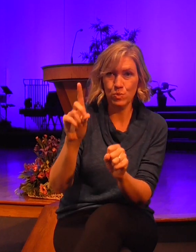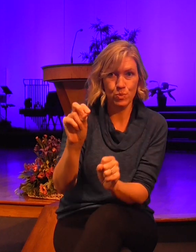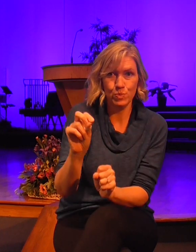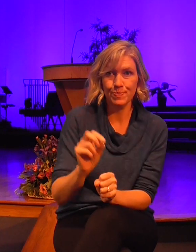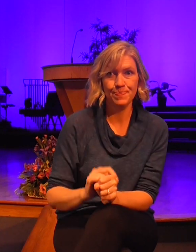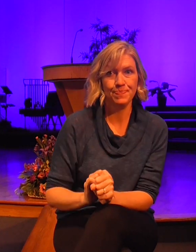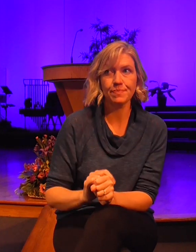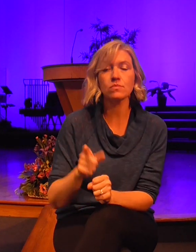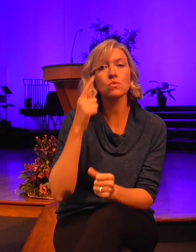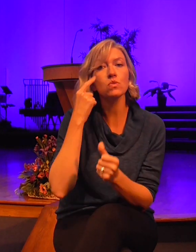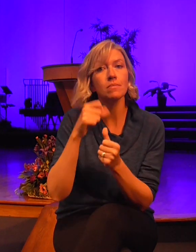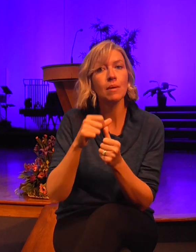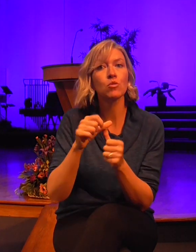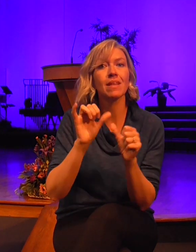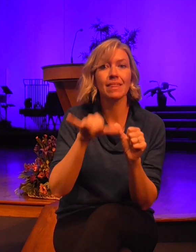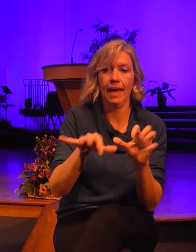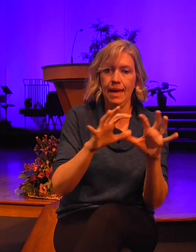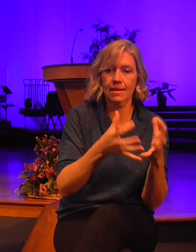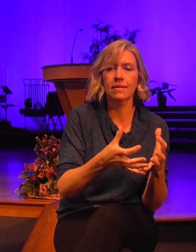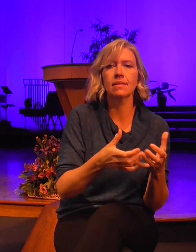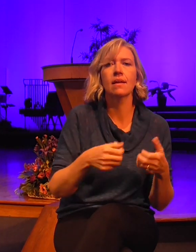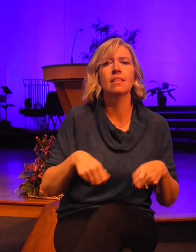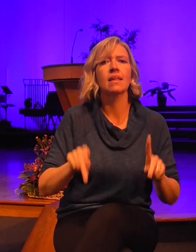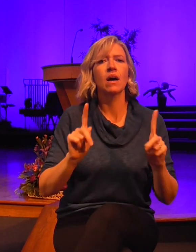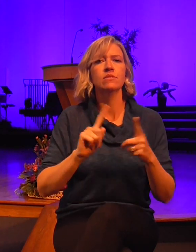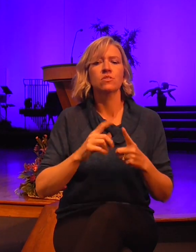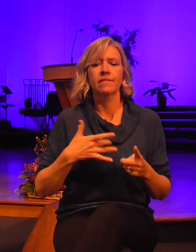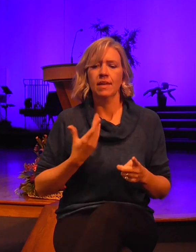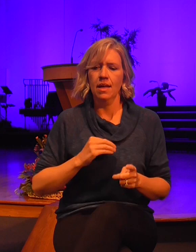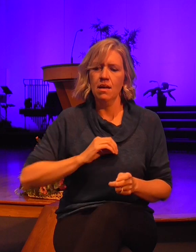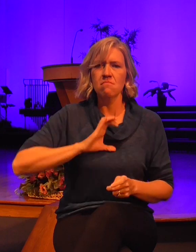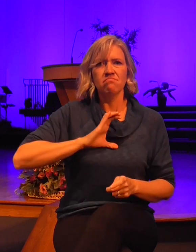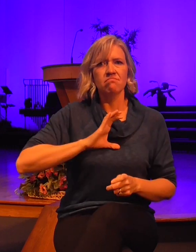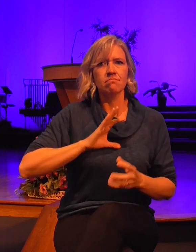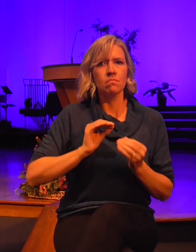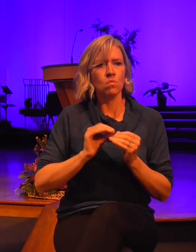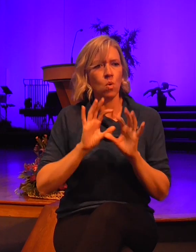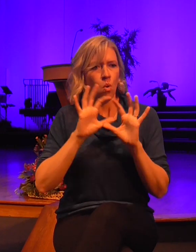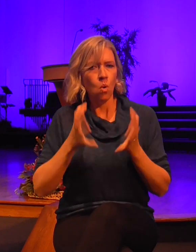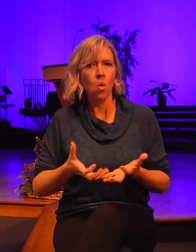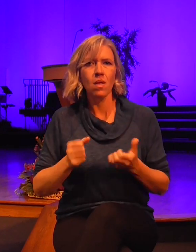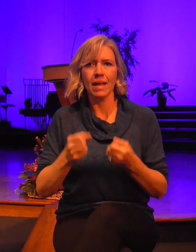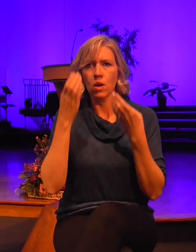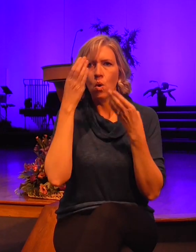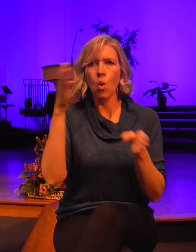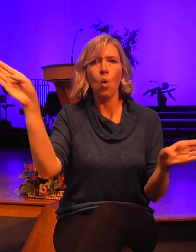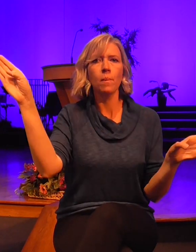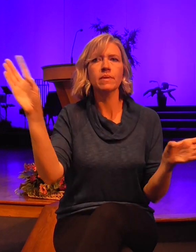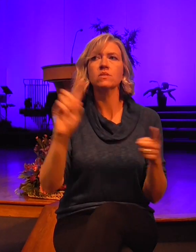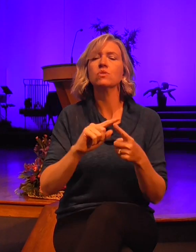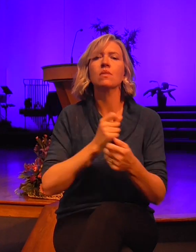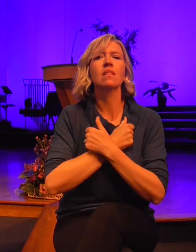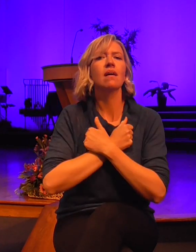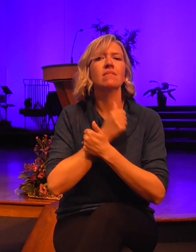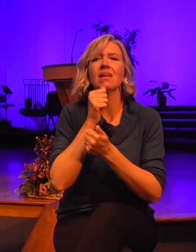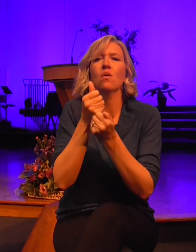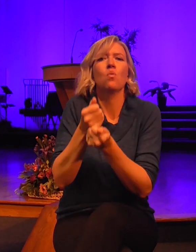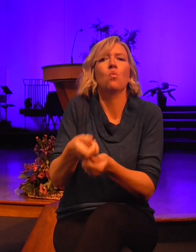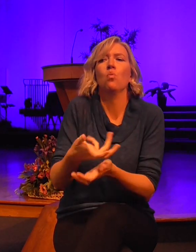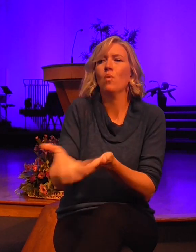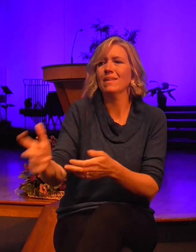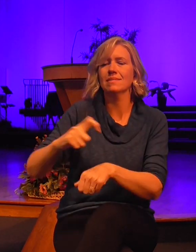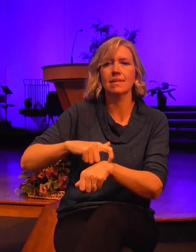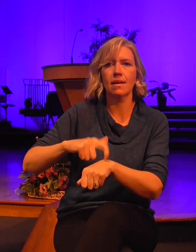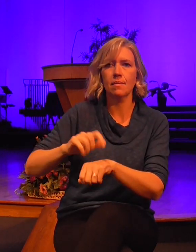that allows us to restore that sense of wholeness so that we can be open to the love and not waste any time